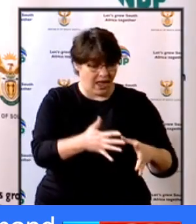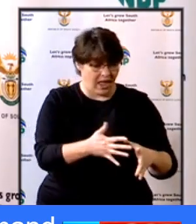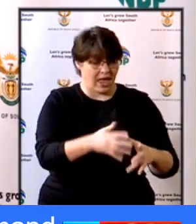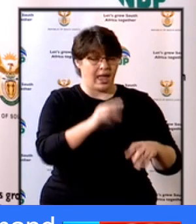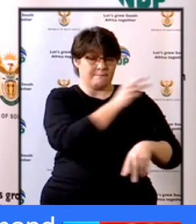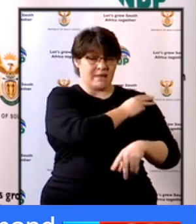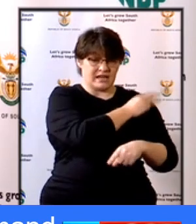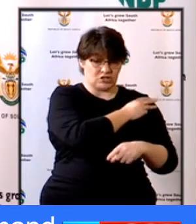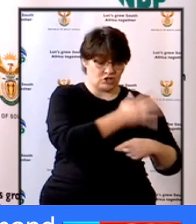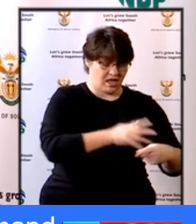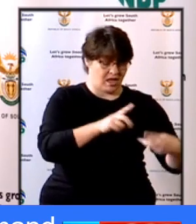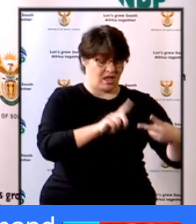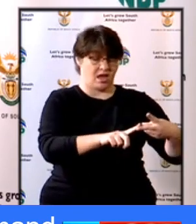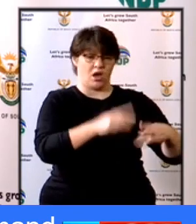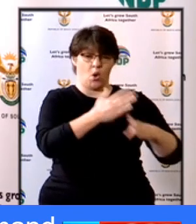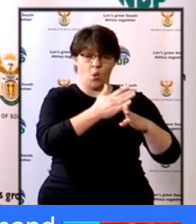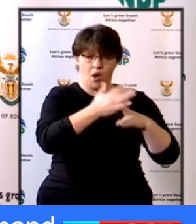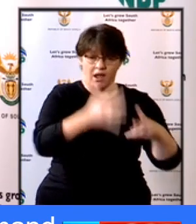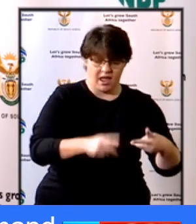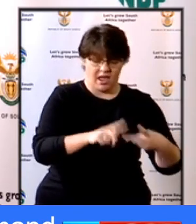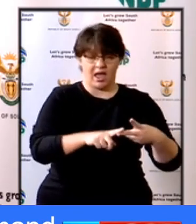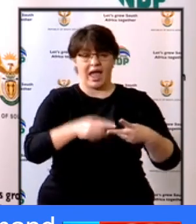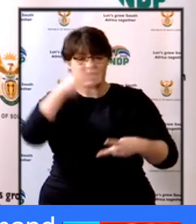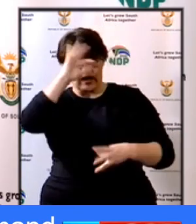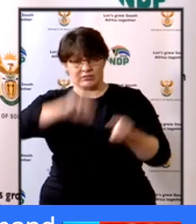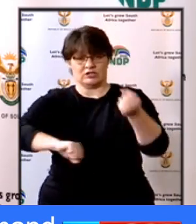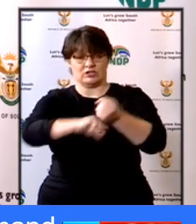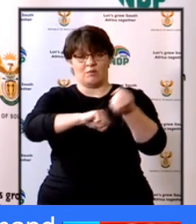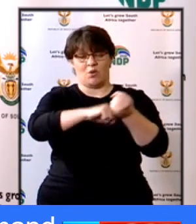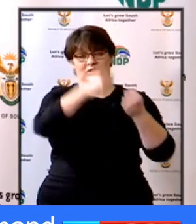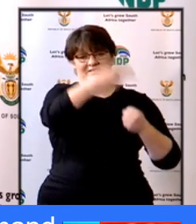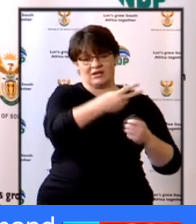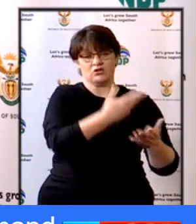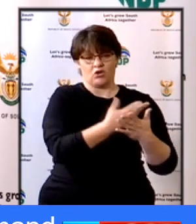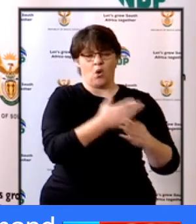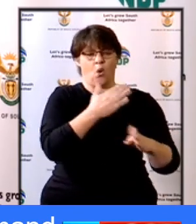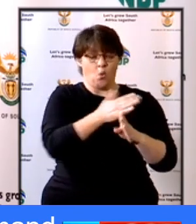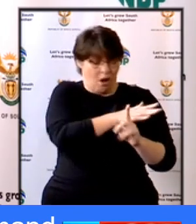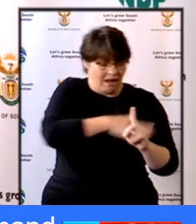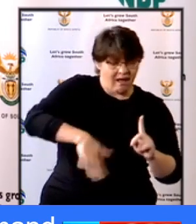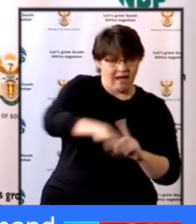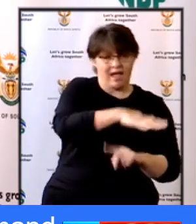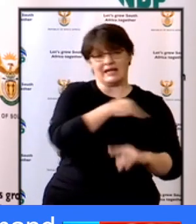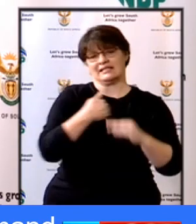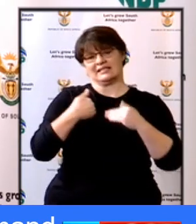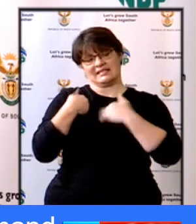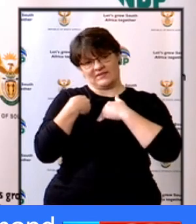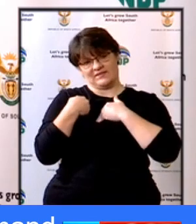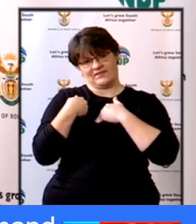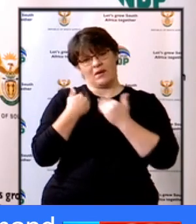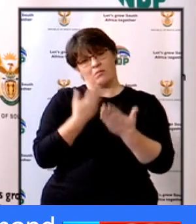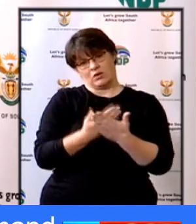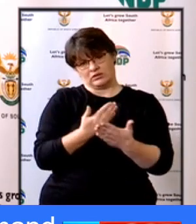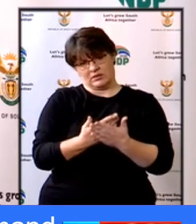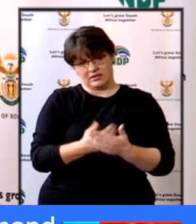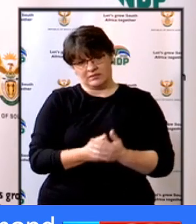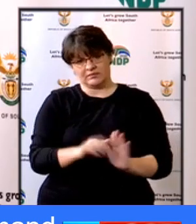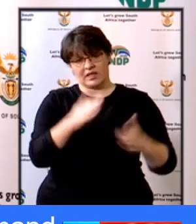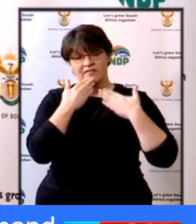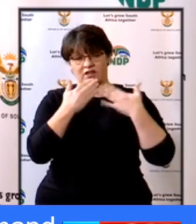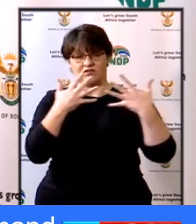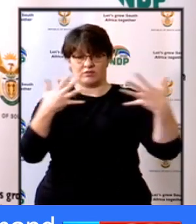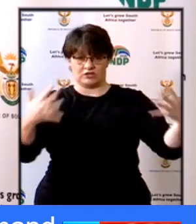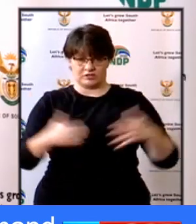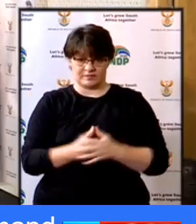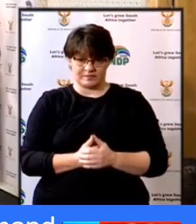and workers, and with government backing and support to keep our workplaces as safe as is possible. Thank you very